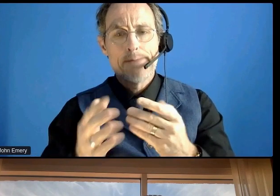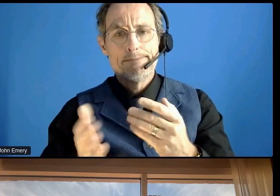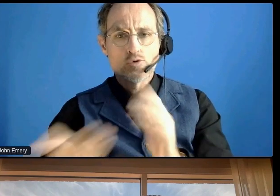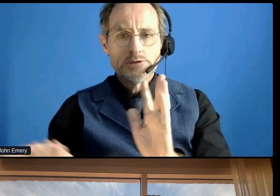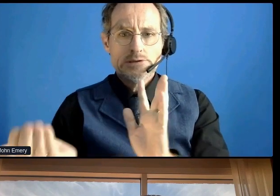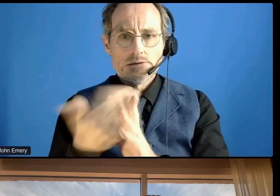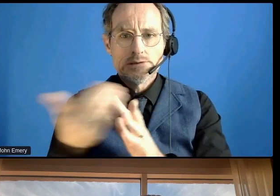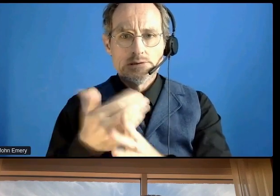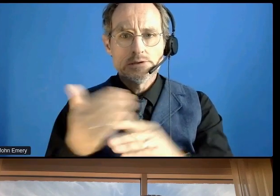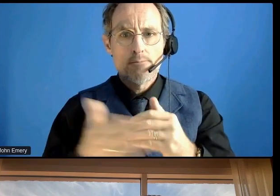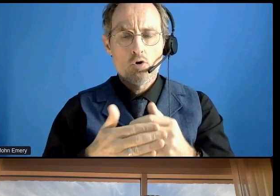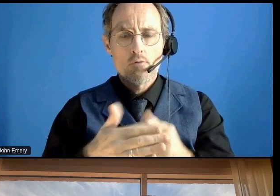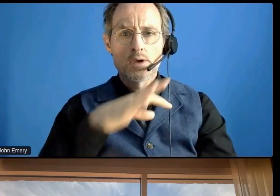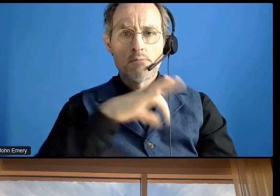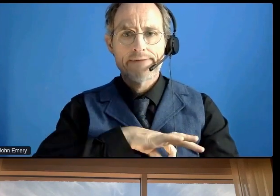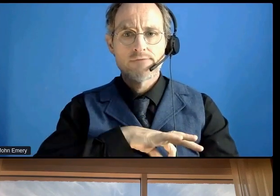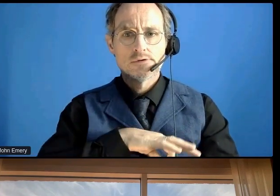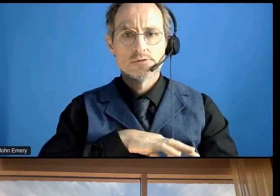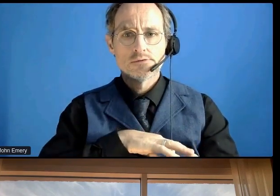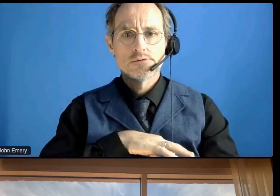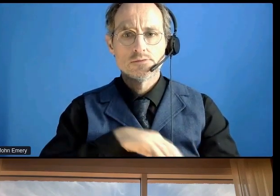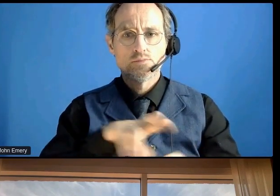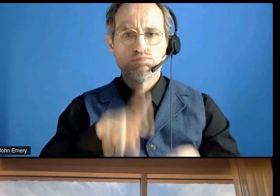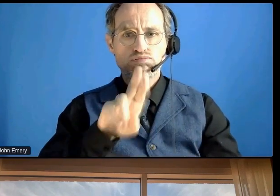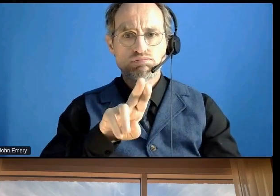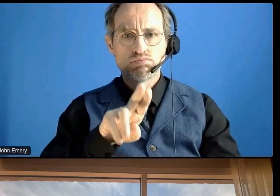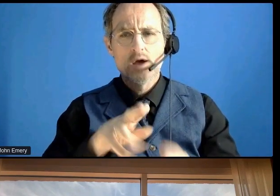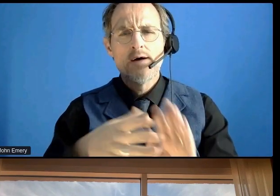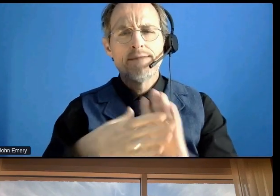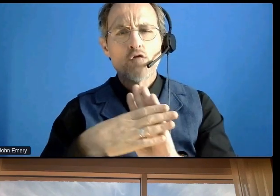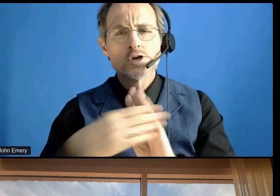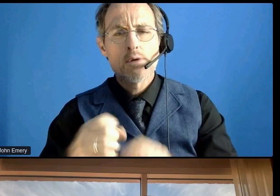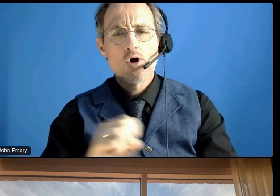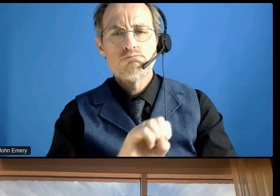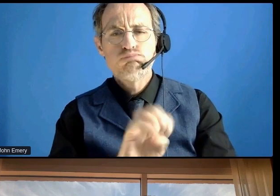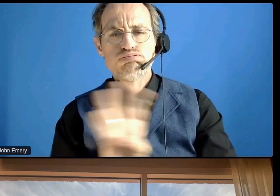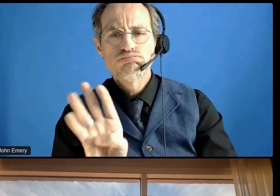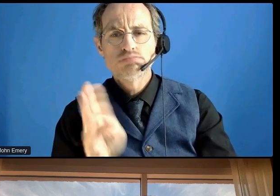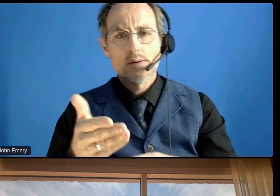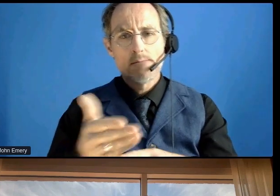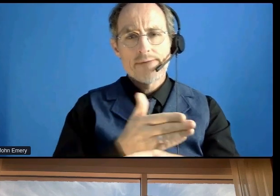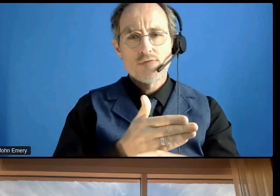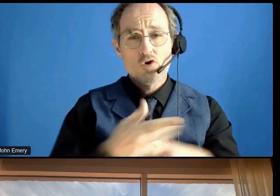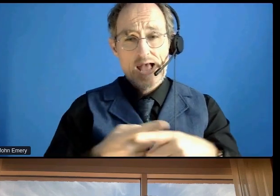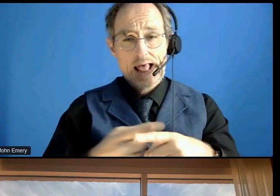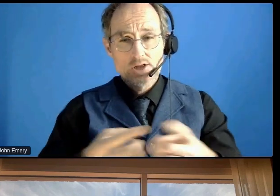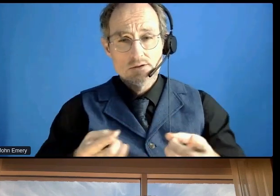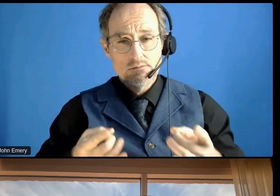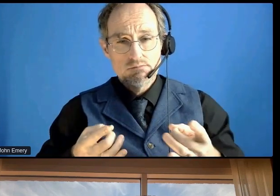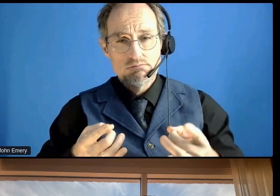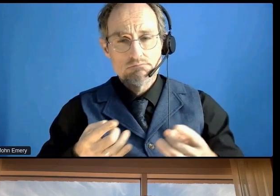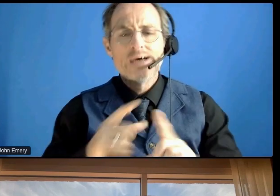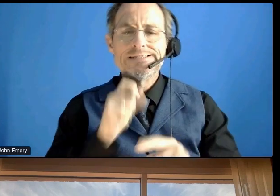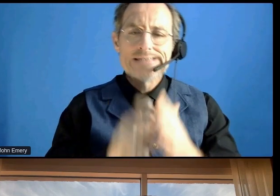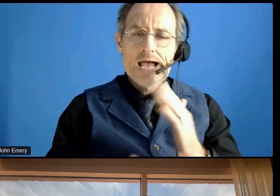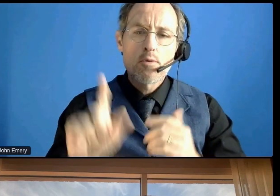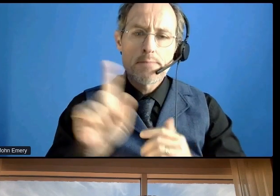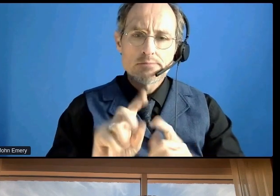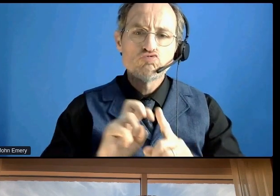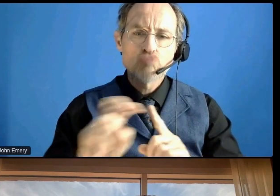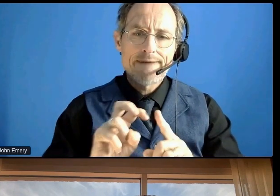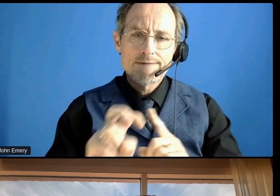opportunity. And pre-pandemic, in England alone, the amount of money that was spent by disabled travellers and